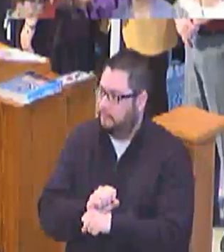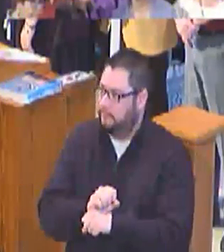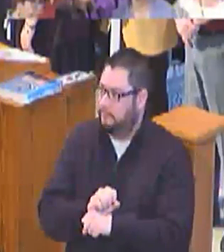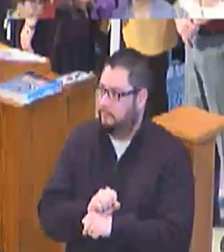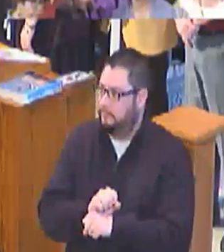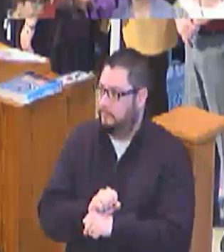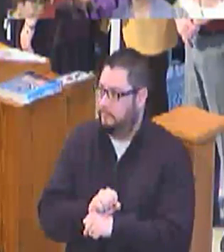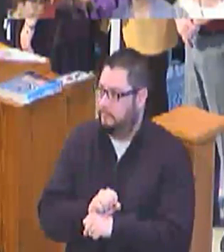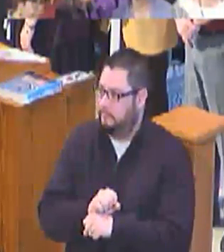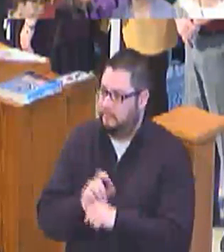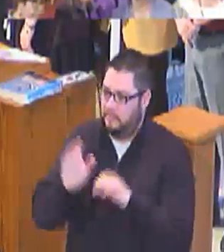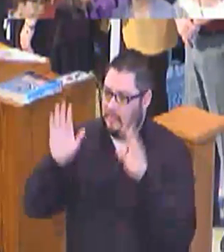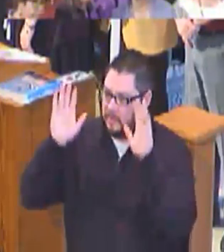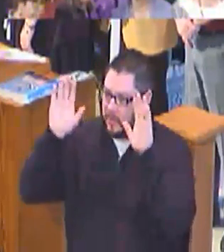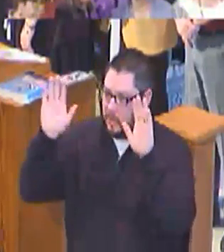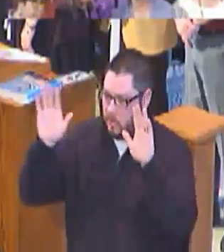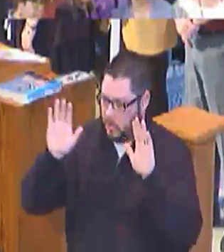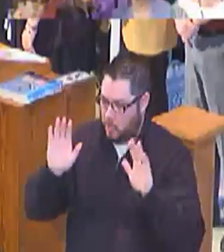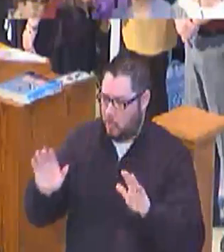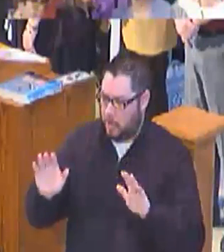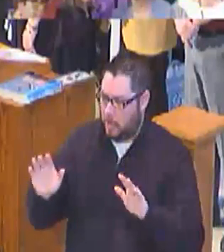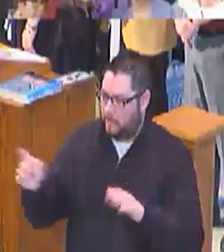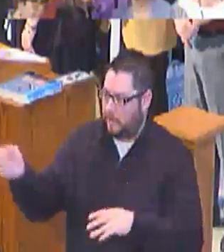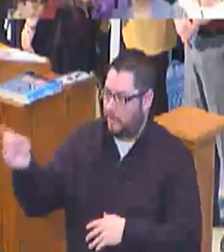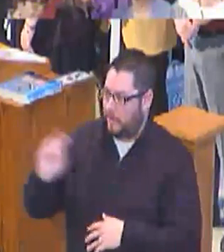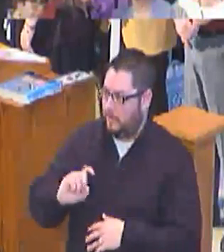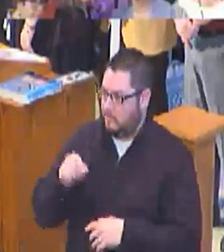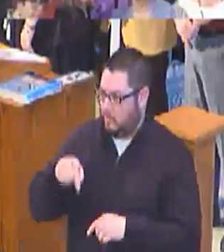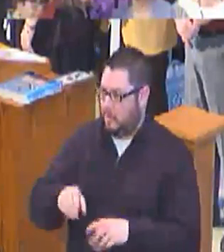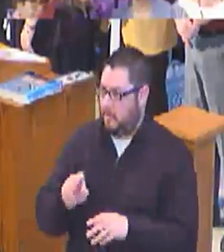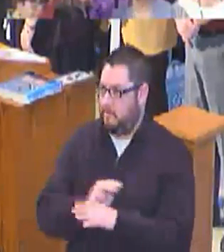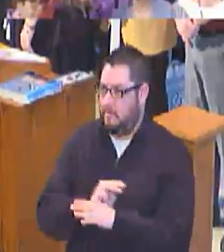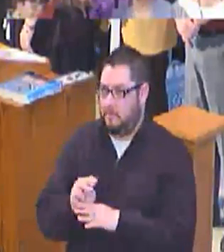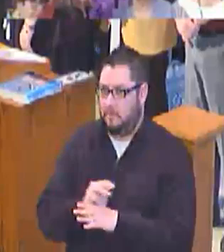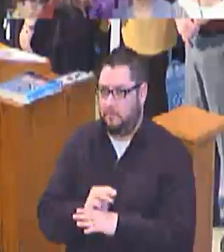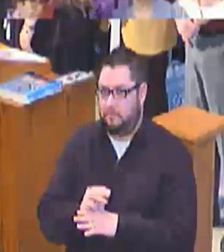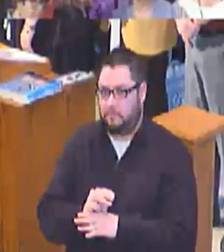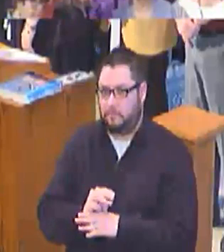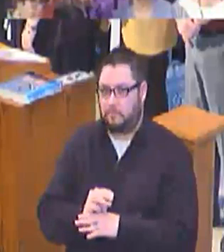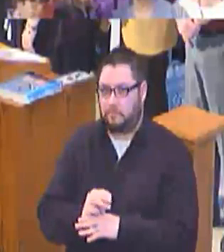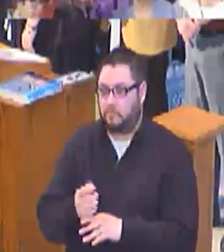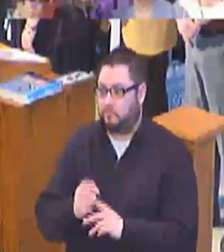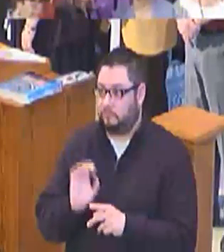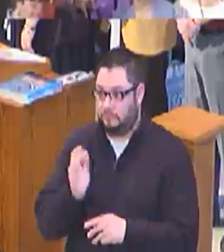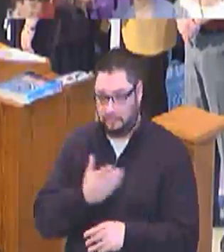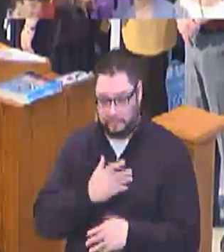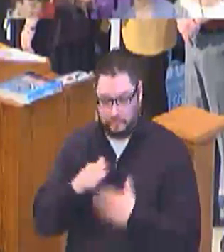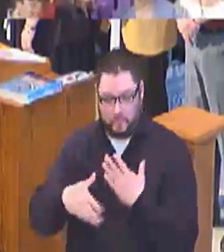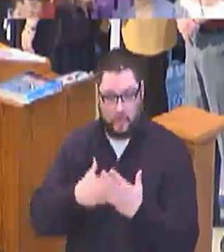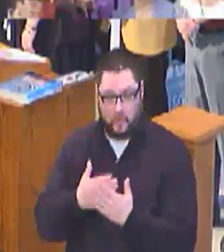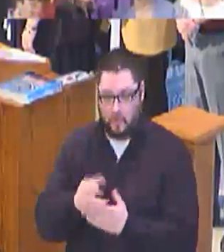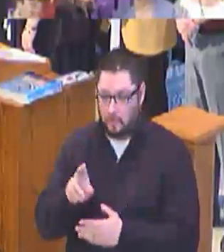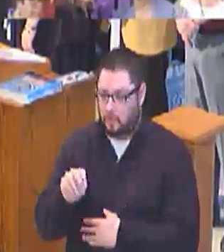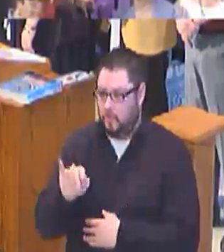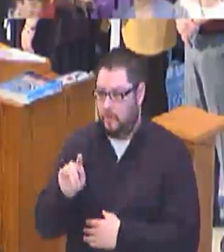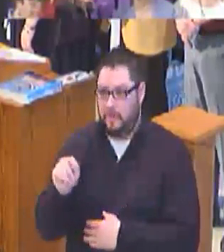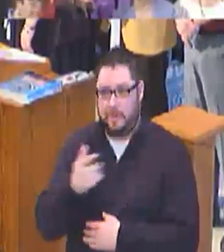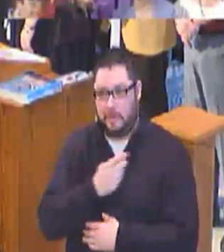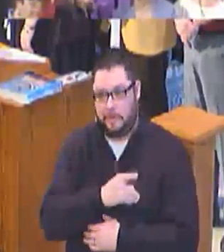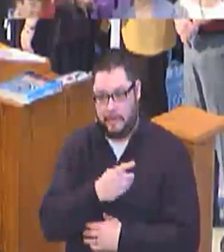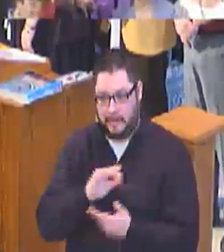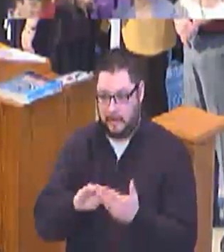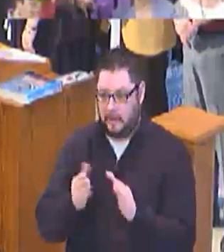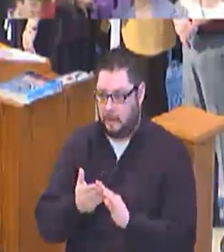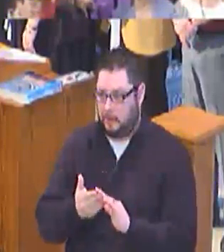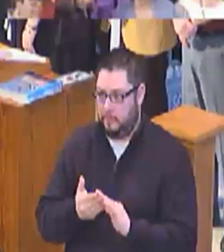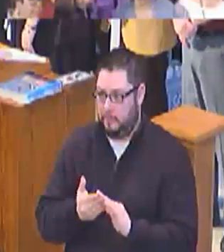You are indeed an incredible gift to this ministry. And so on behalf of our entire Unity Minneapolis